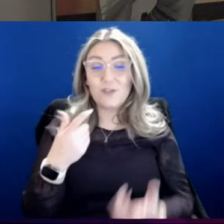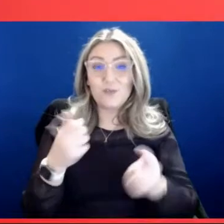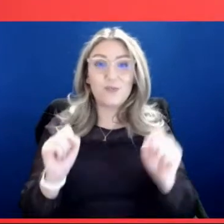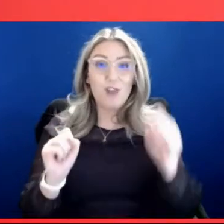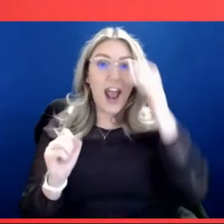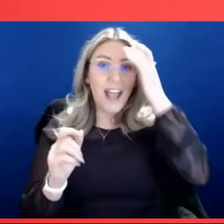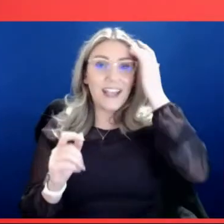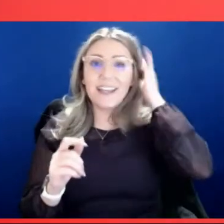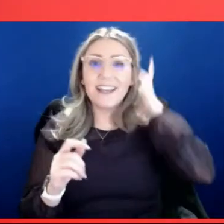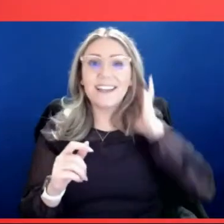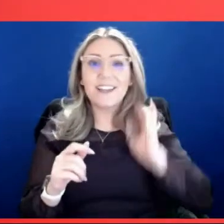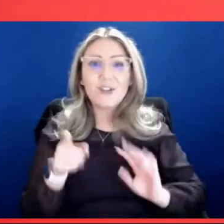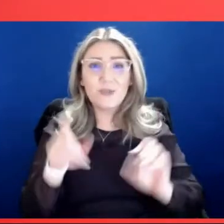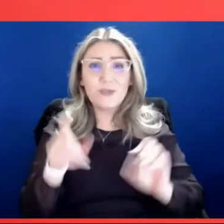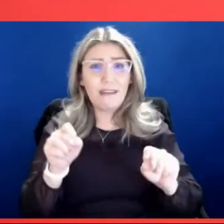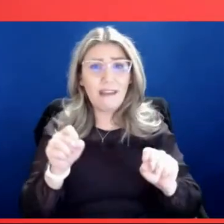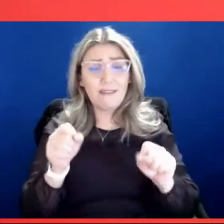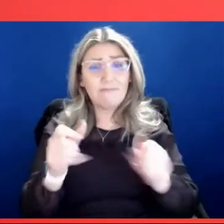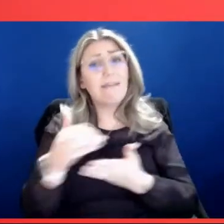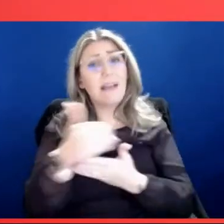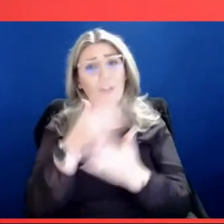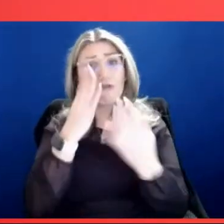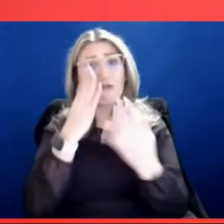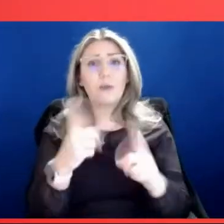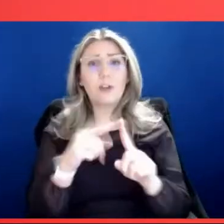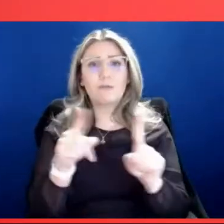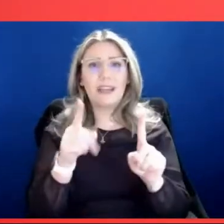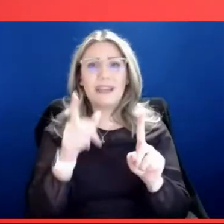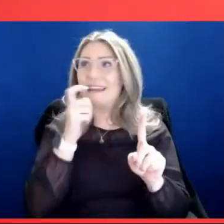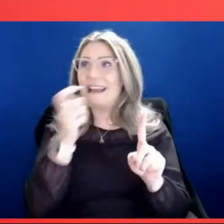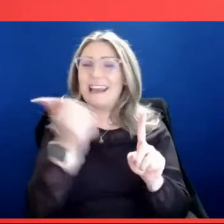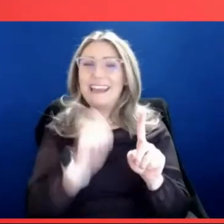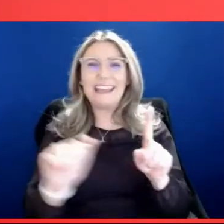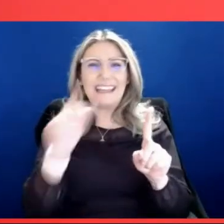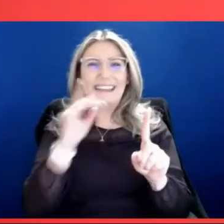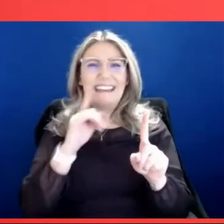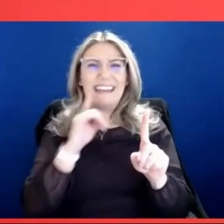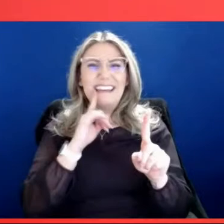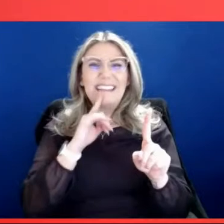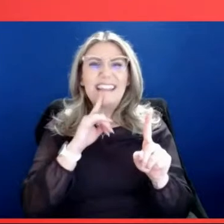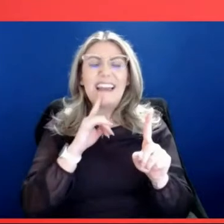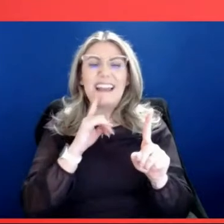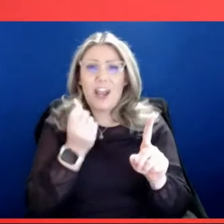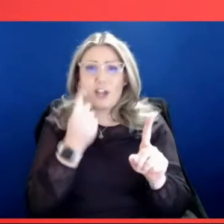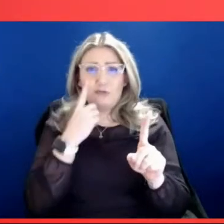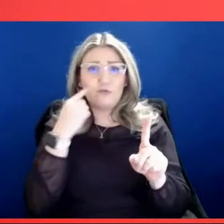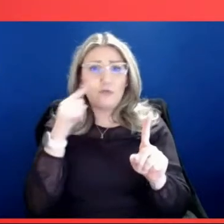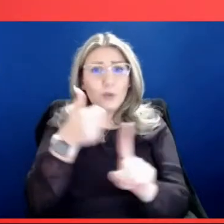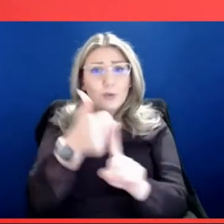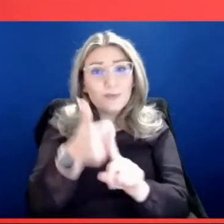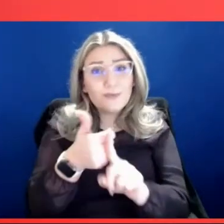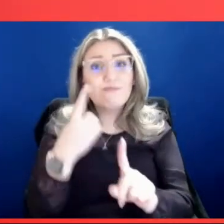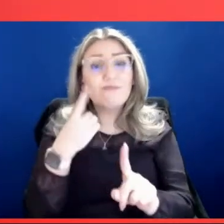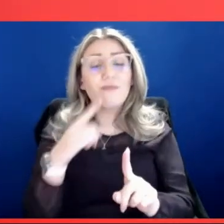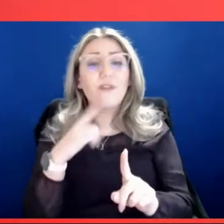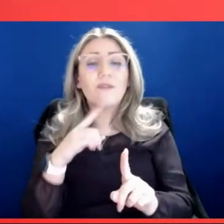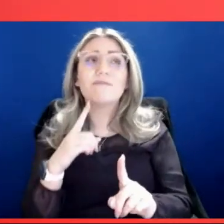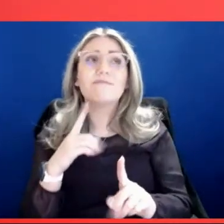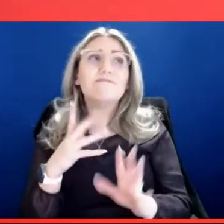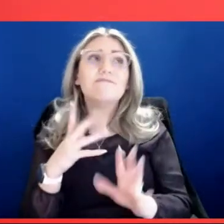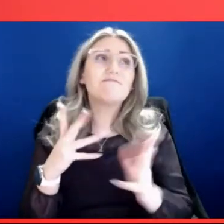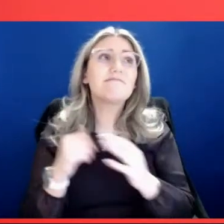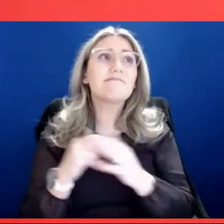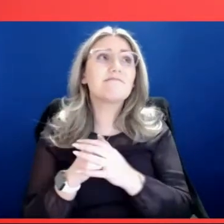can get some information, but you don't get any insight from that. And I think,